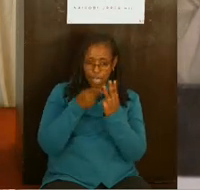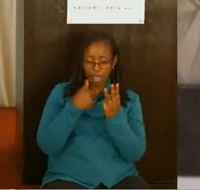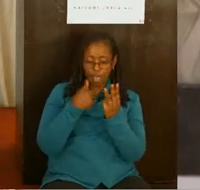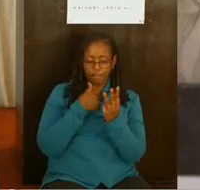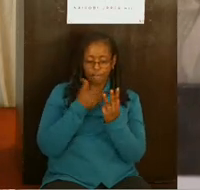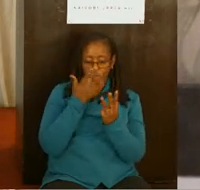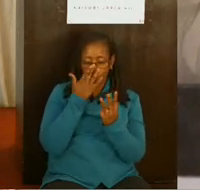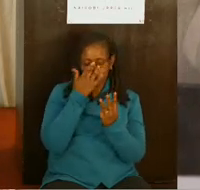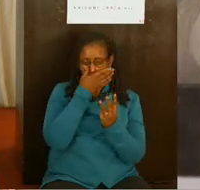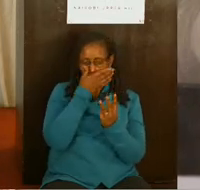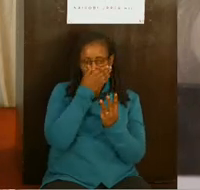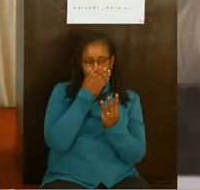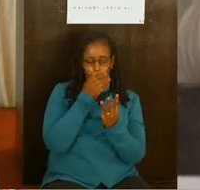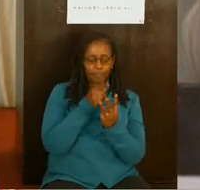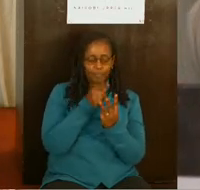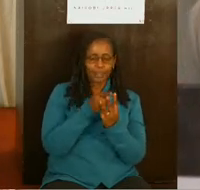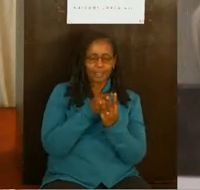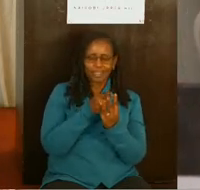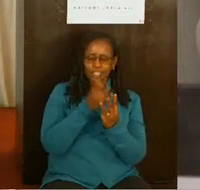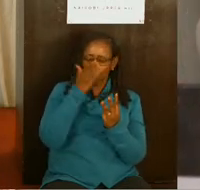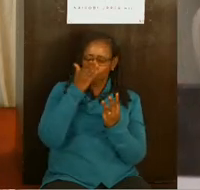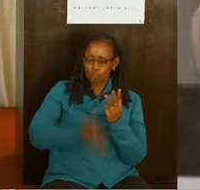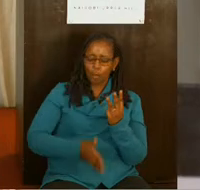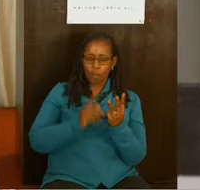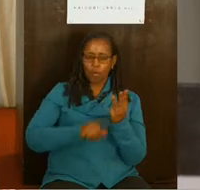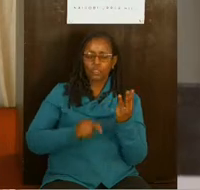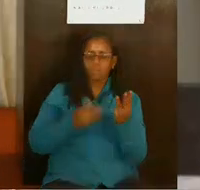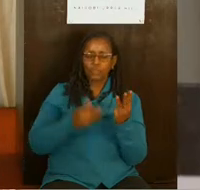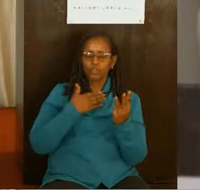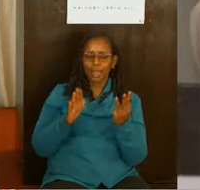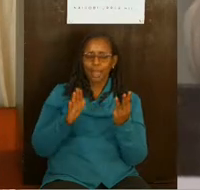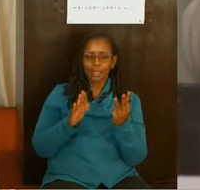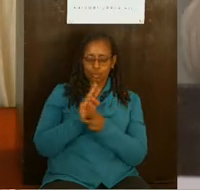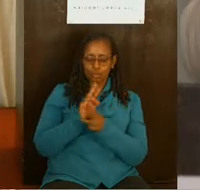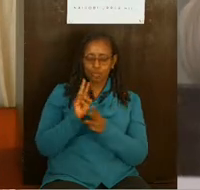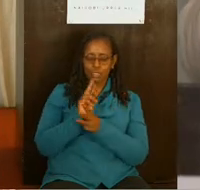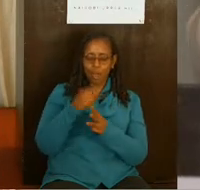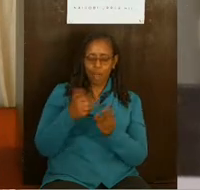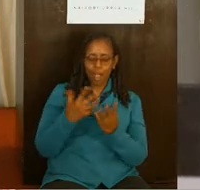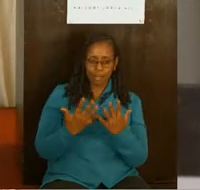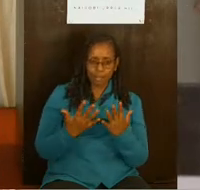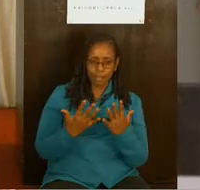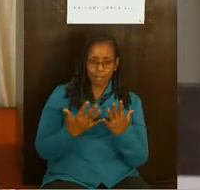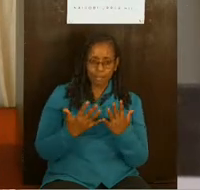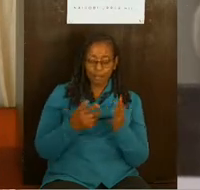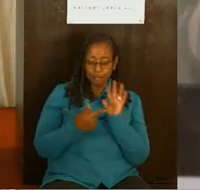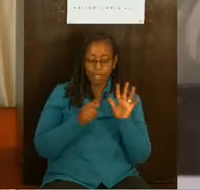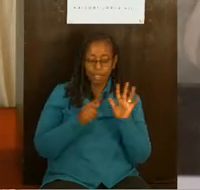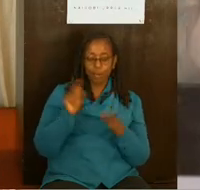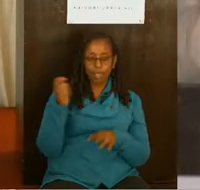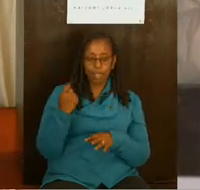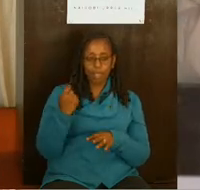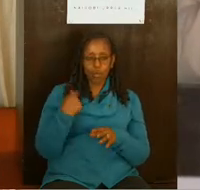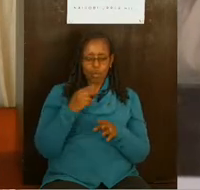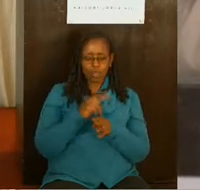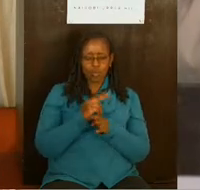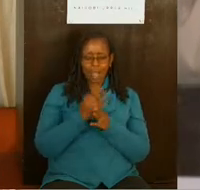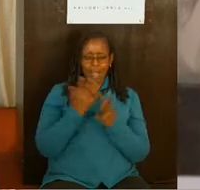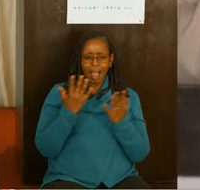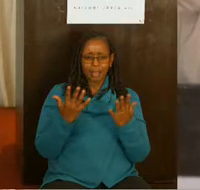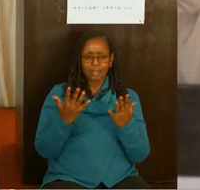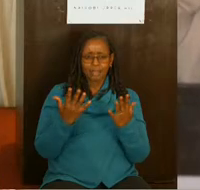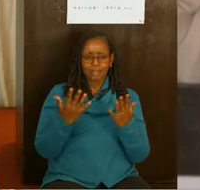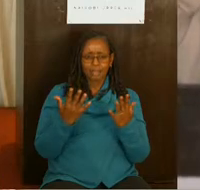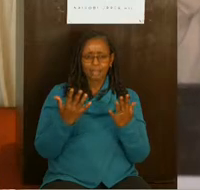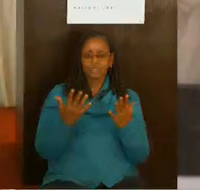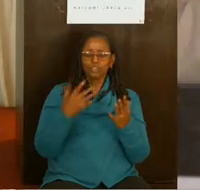one is to stop what we don't like using our own hands in Kenya for example we use our own hands to put